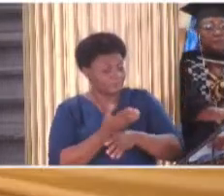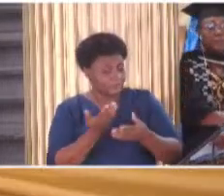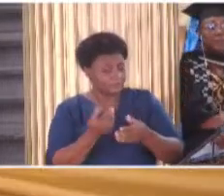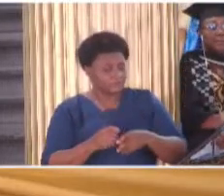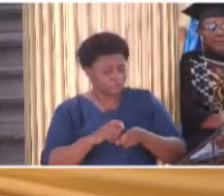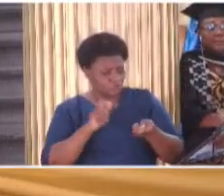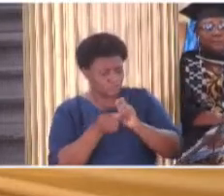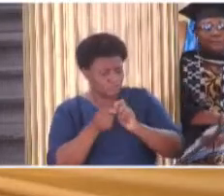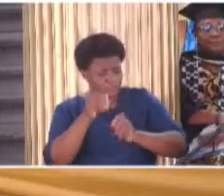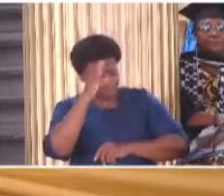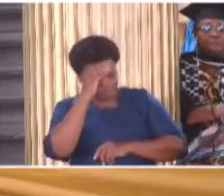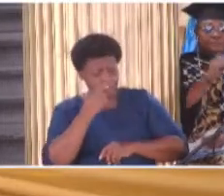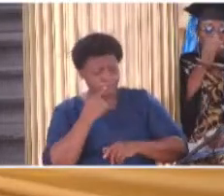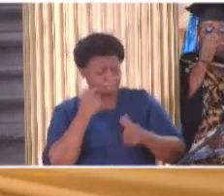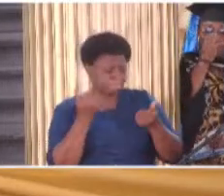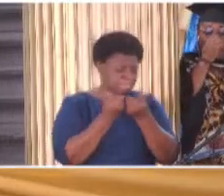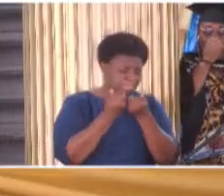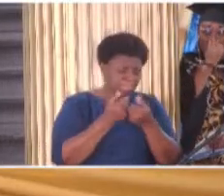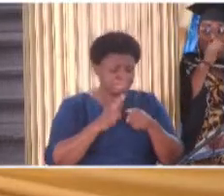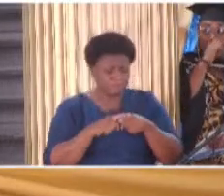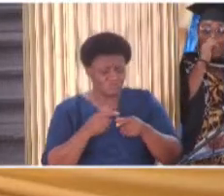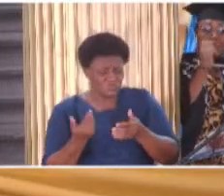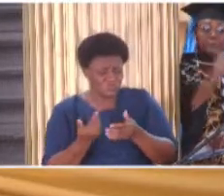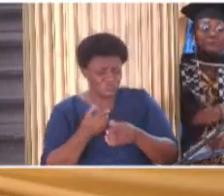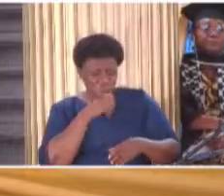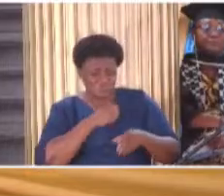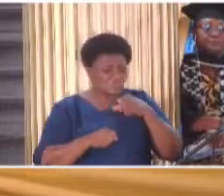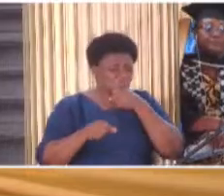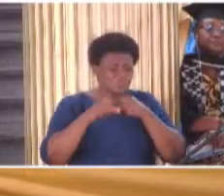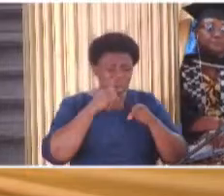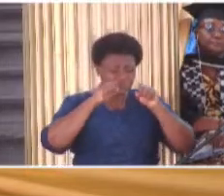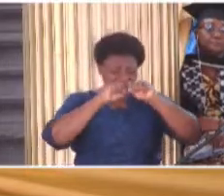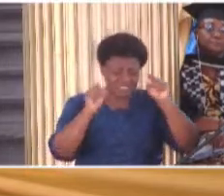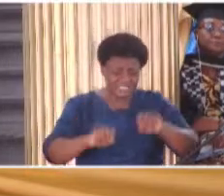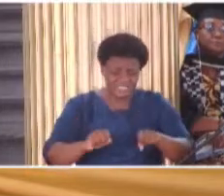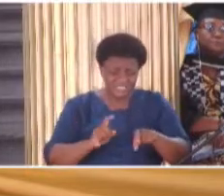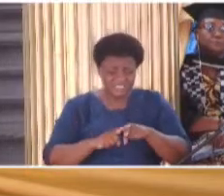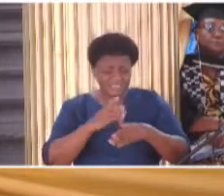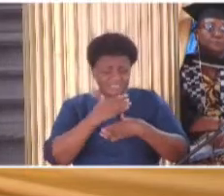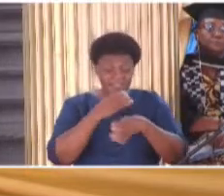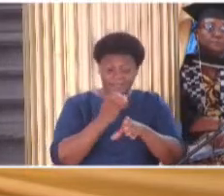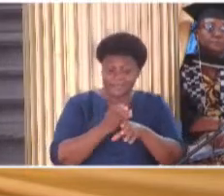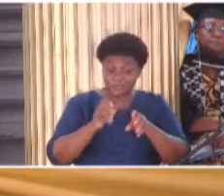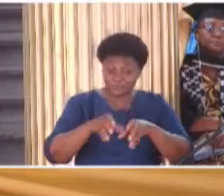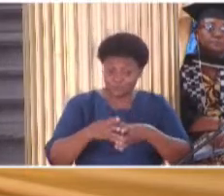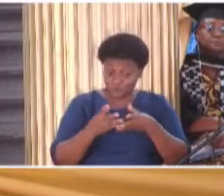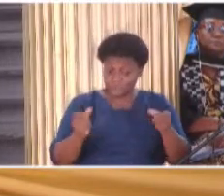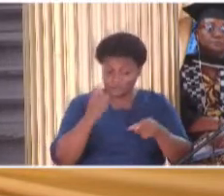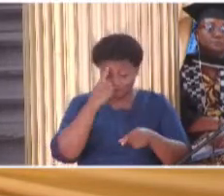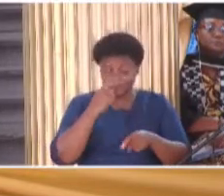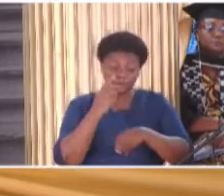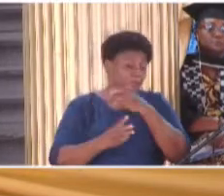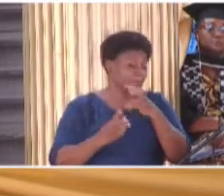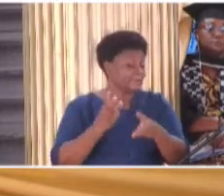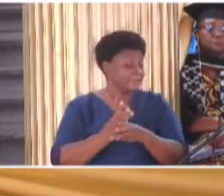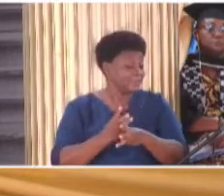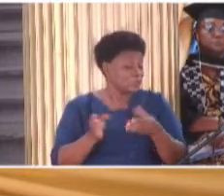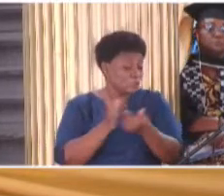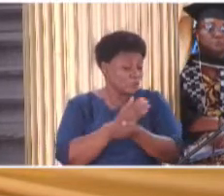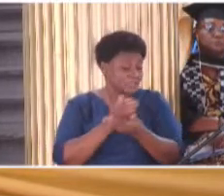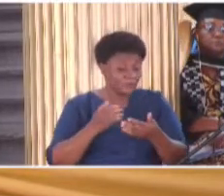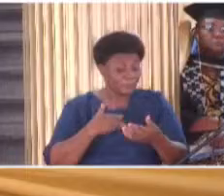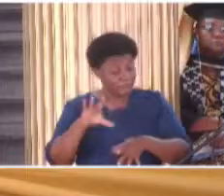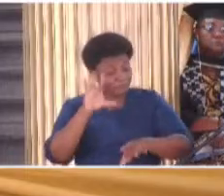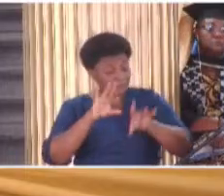minds, challenge outdated systems, and create solutions for the world's most pressing problems. Whether we find ourselves